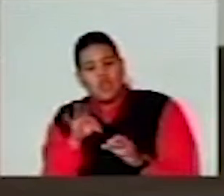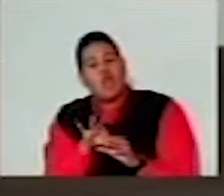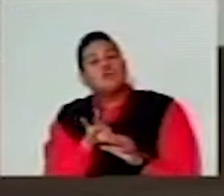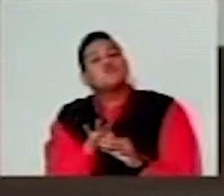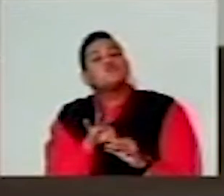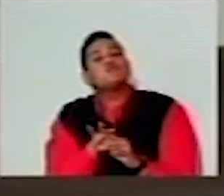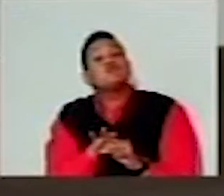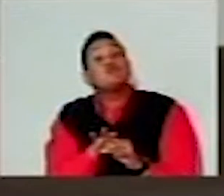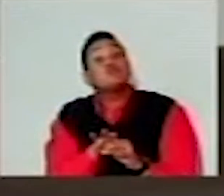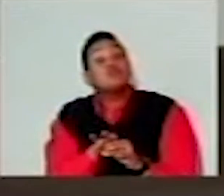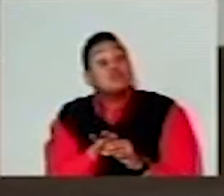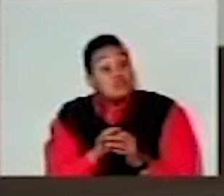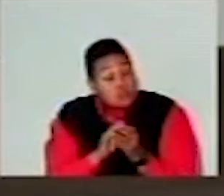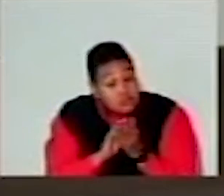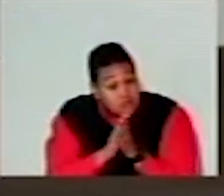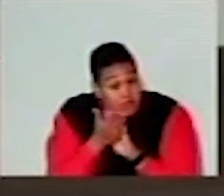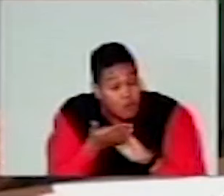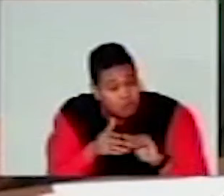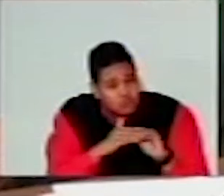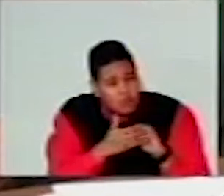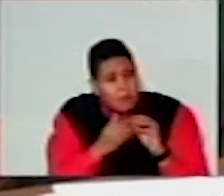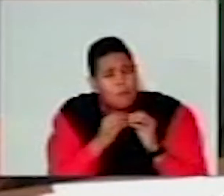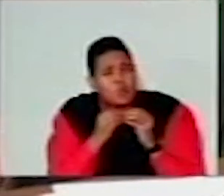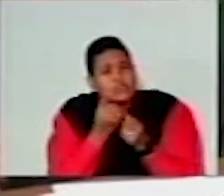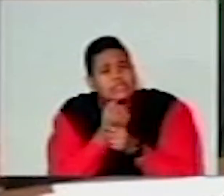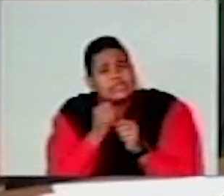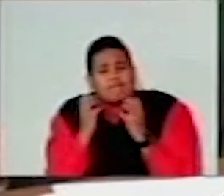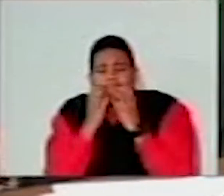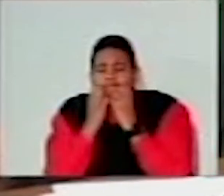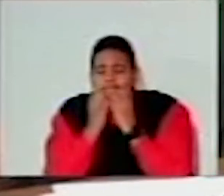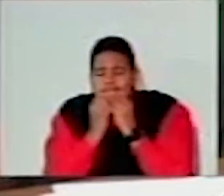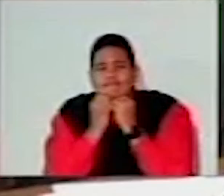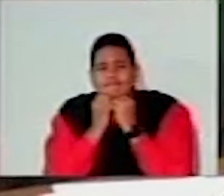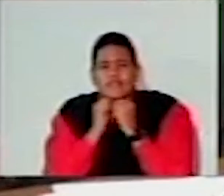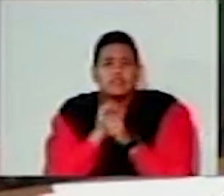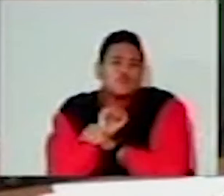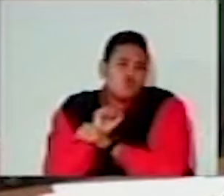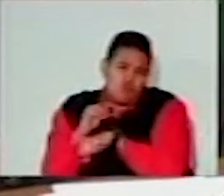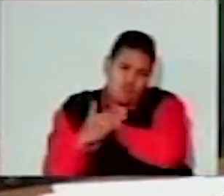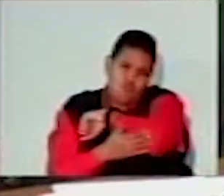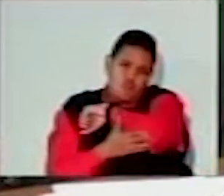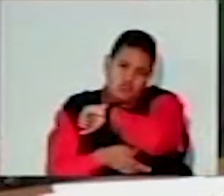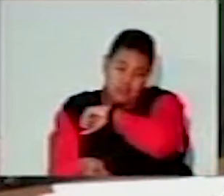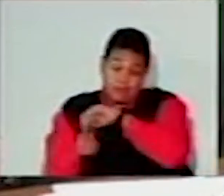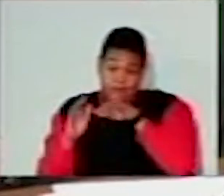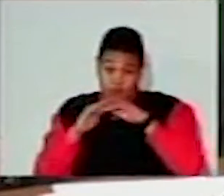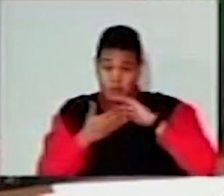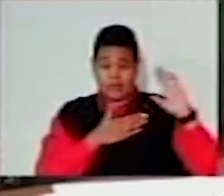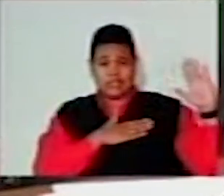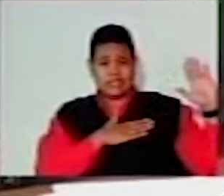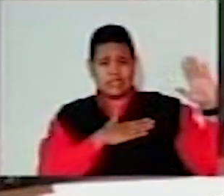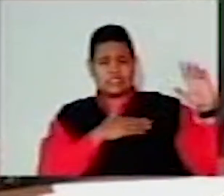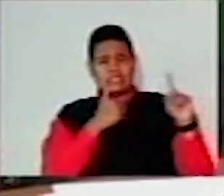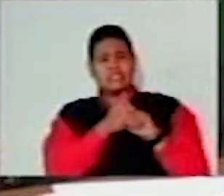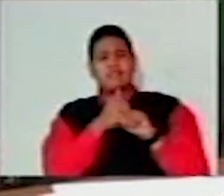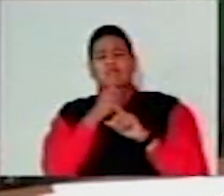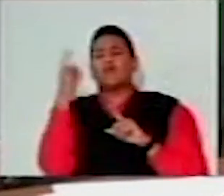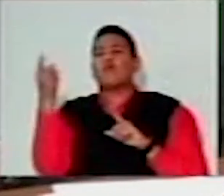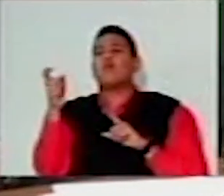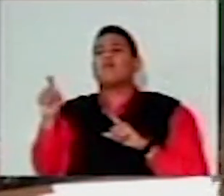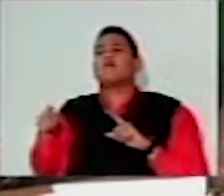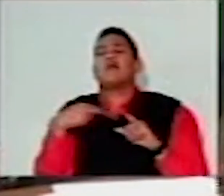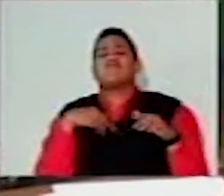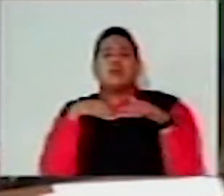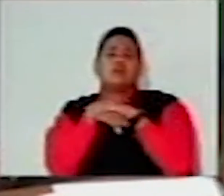to making Jamaica a safer and more secure society. Jamaican citizens are not only entitled to